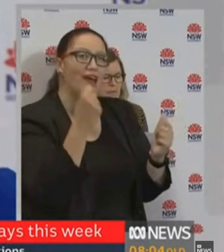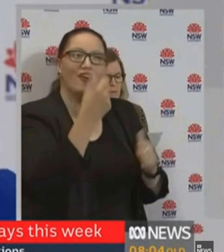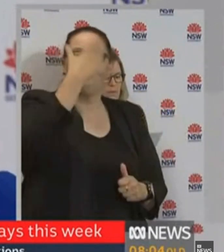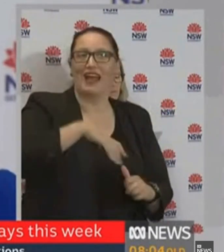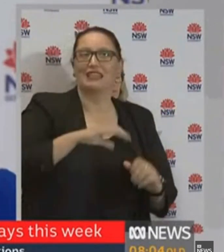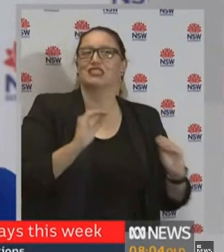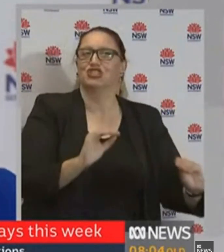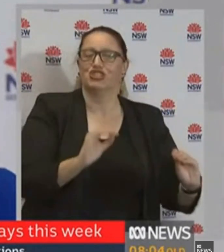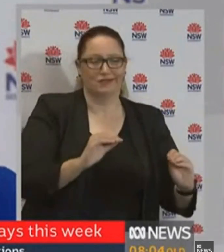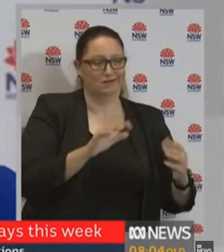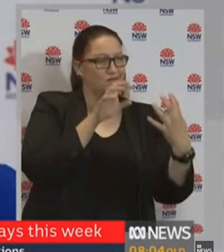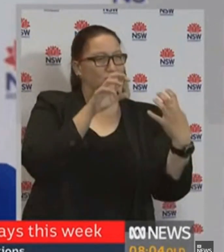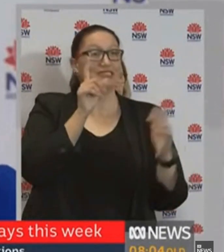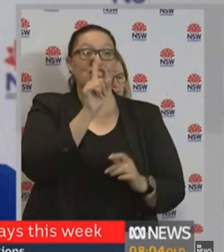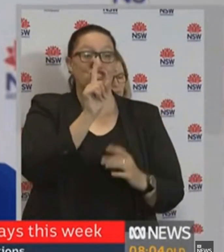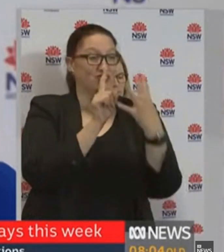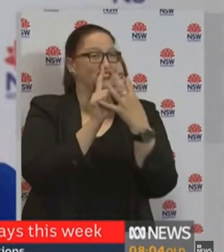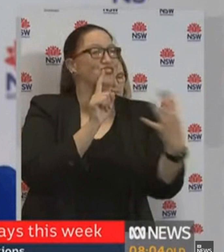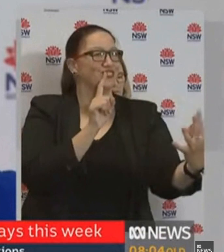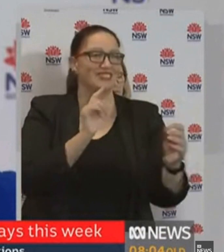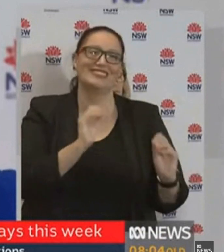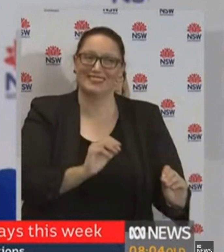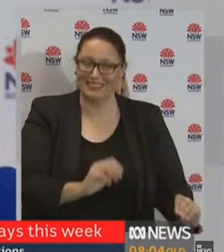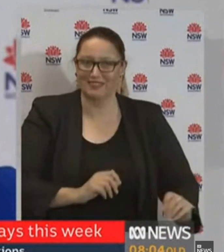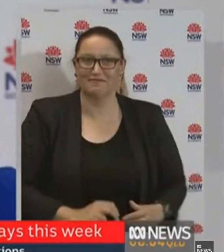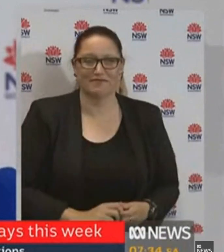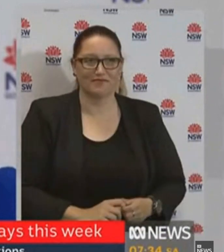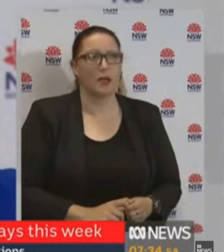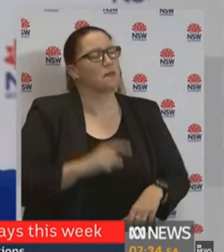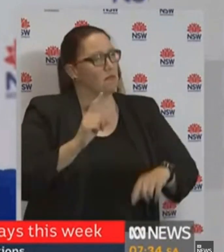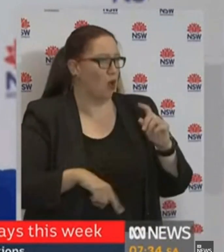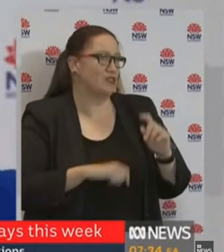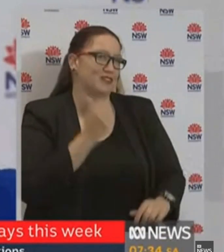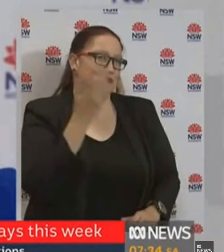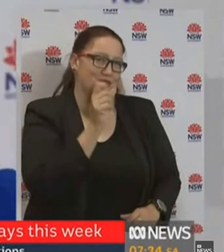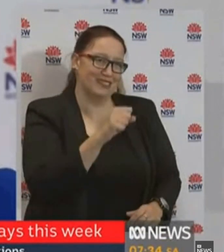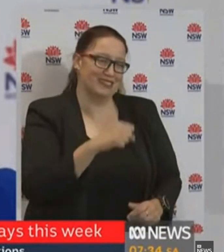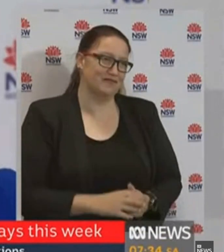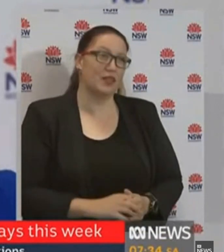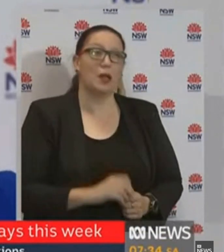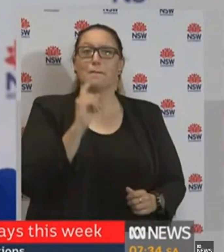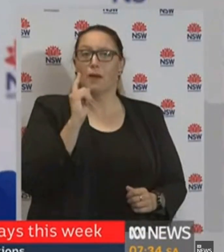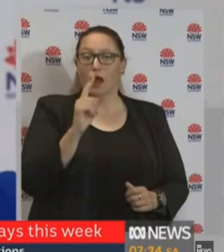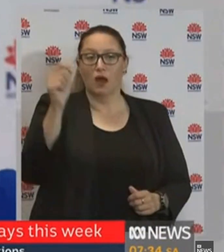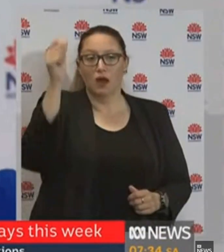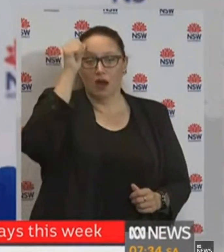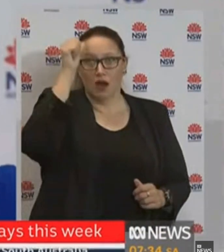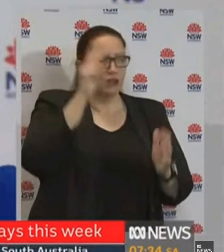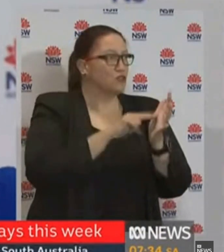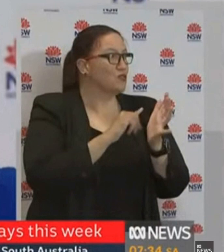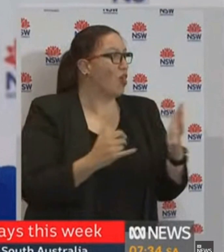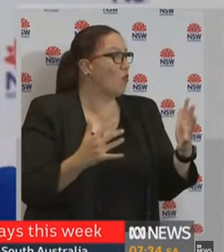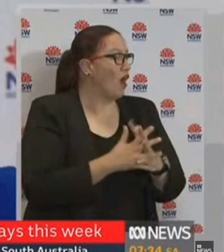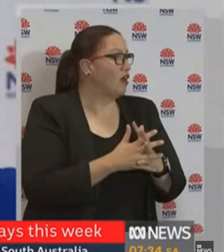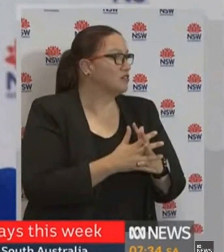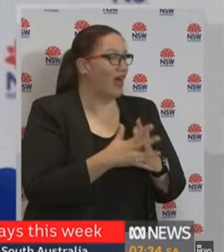many, if not the majority of our schools. But we also have to appreciate that New South Wales has schools with a size as small as 10